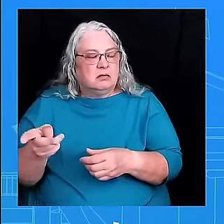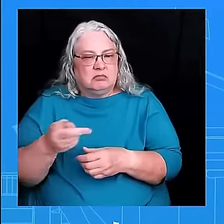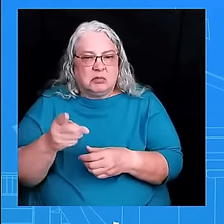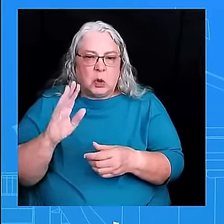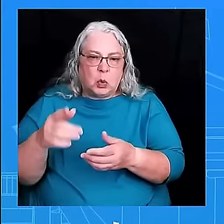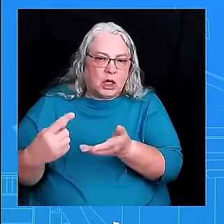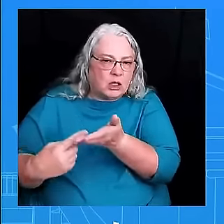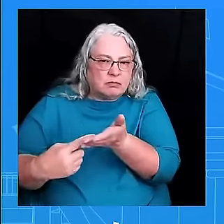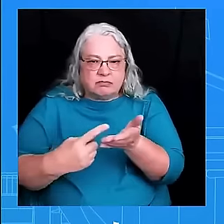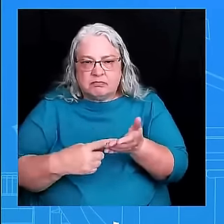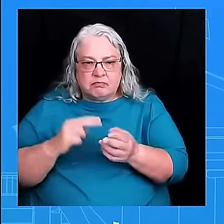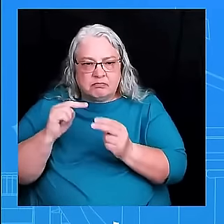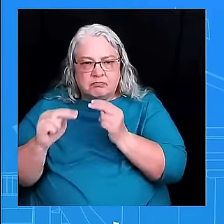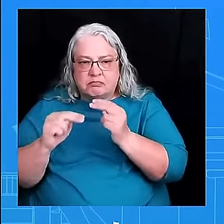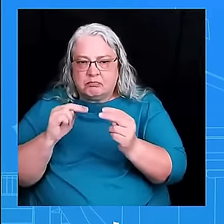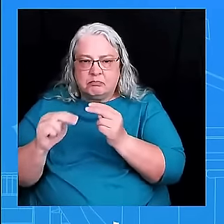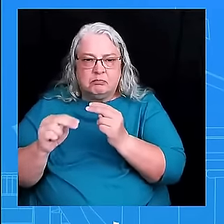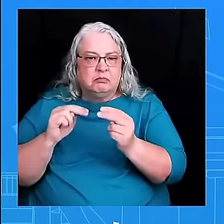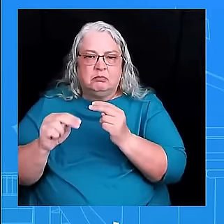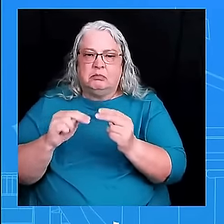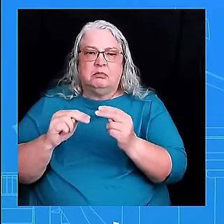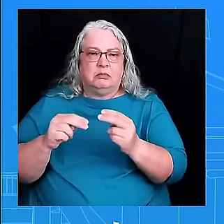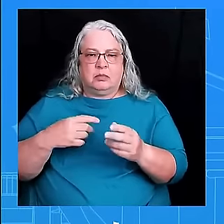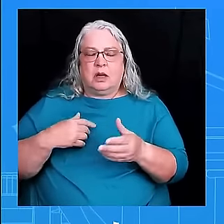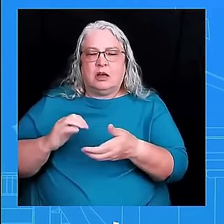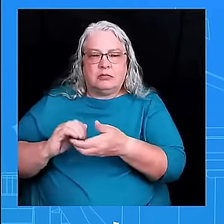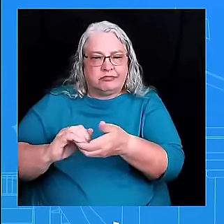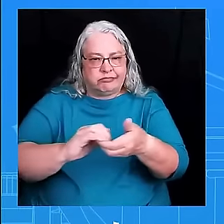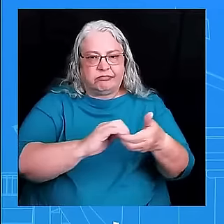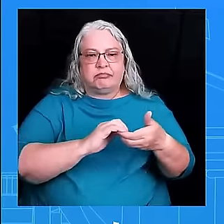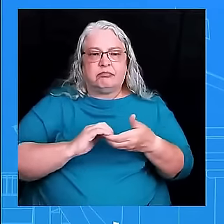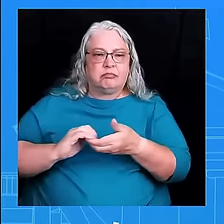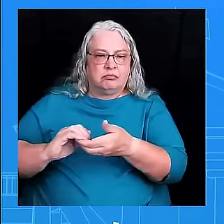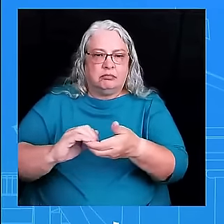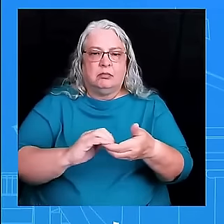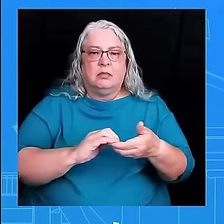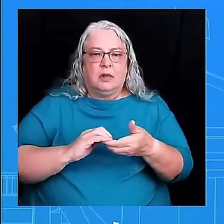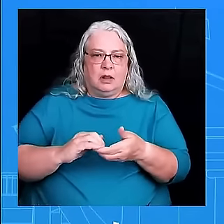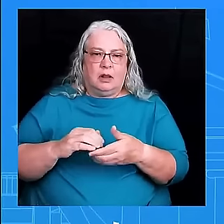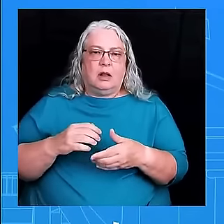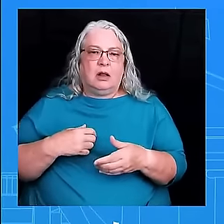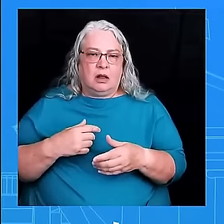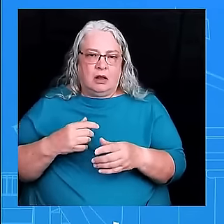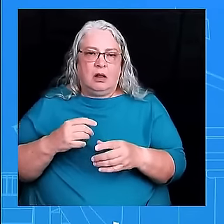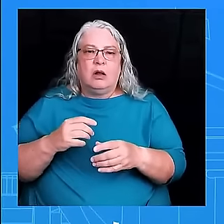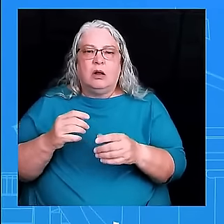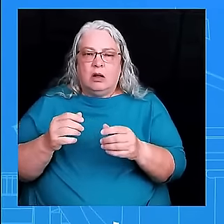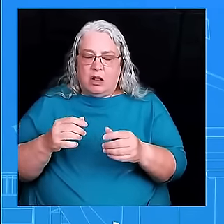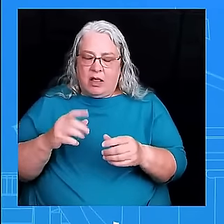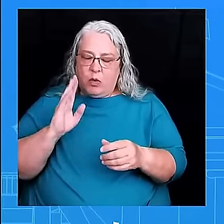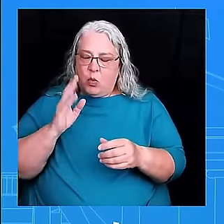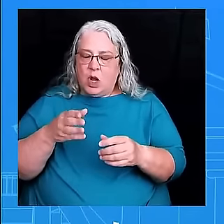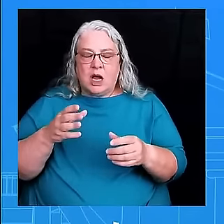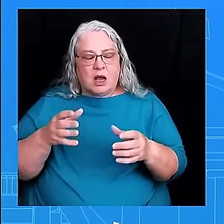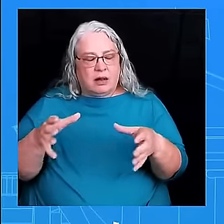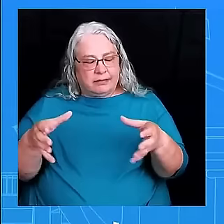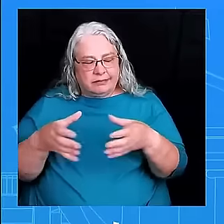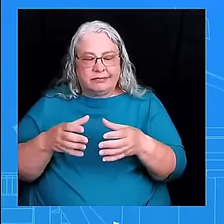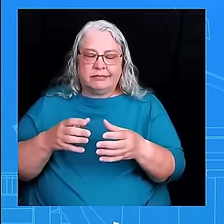important moment, a critical moment. But they worked together on this. And I think what